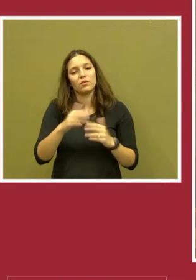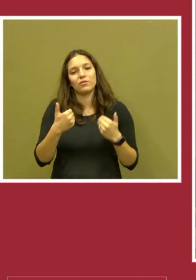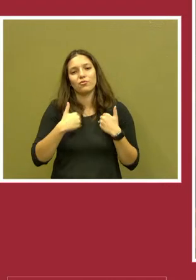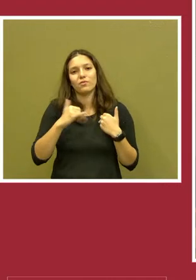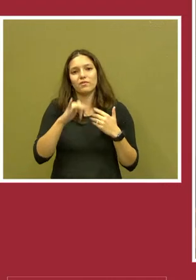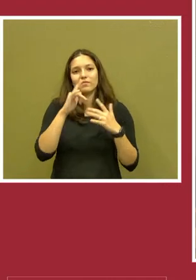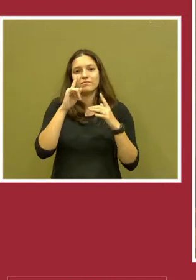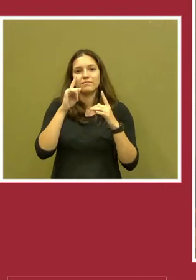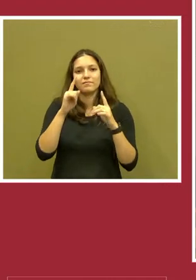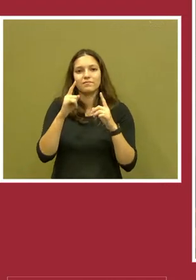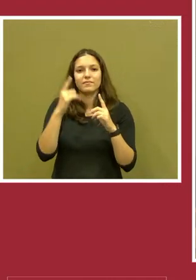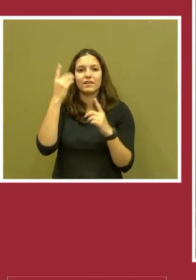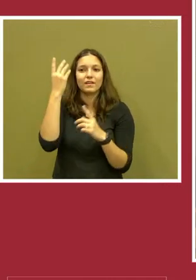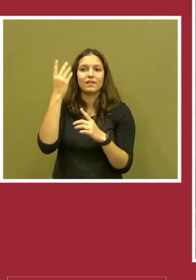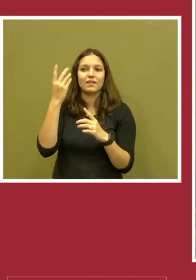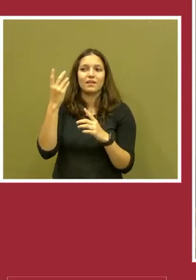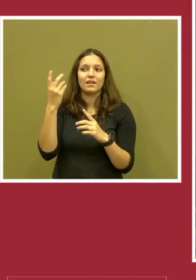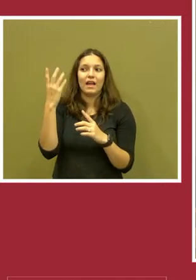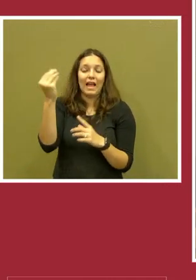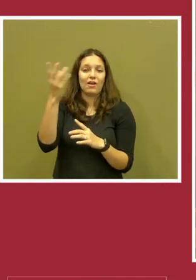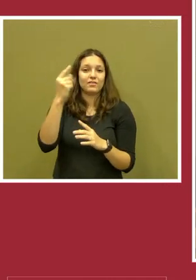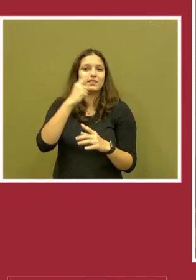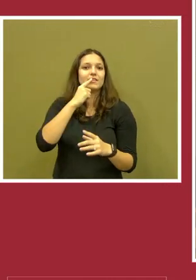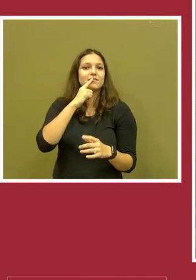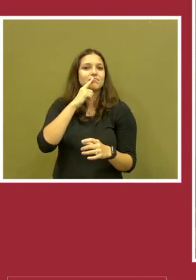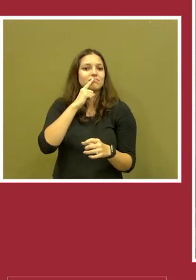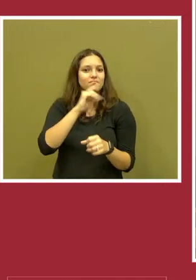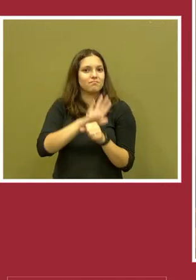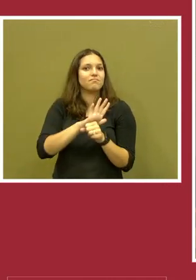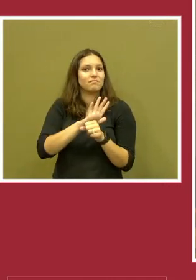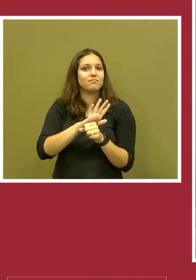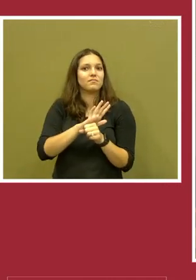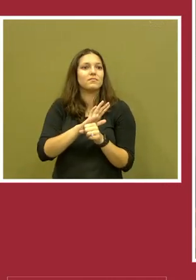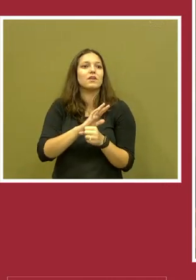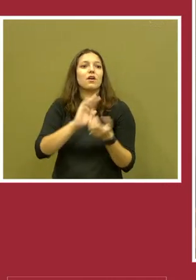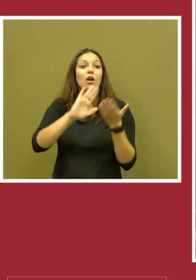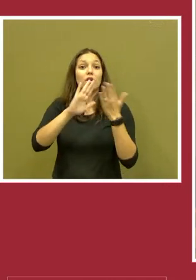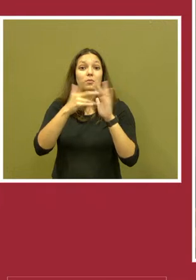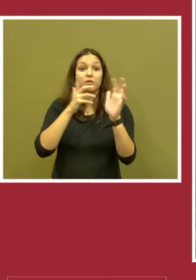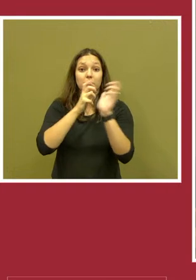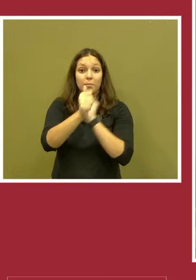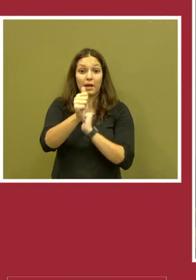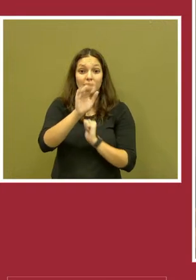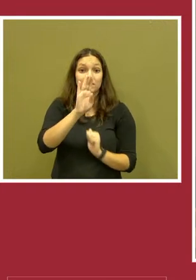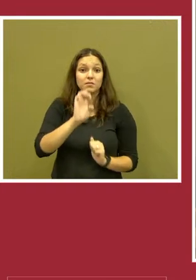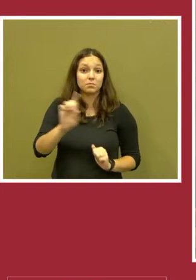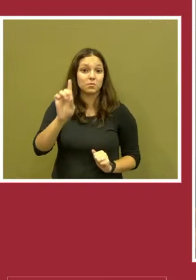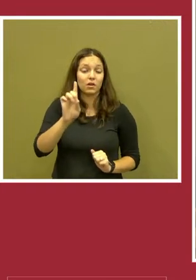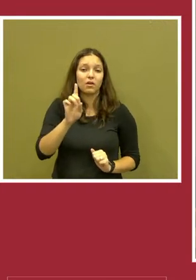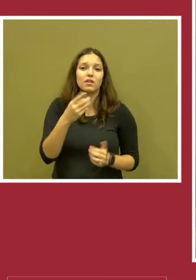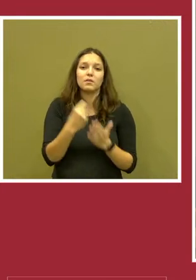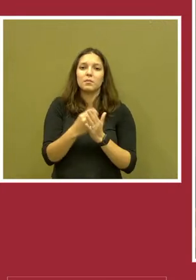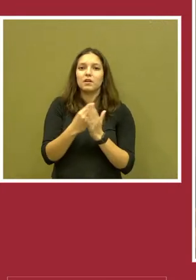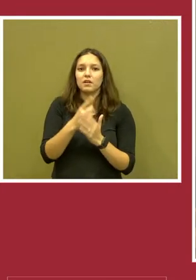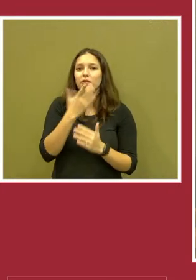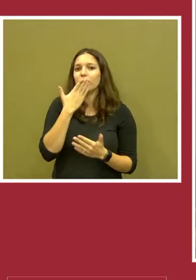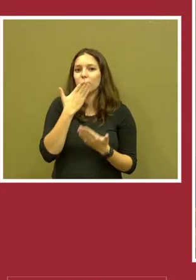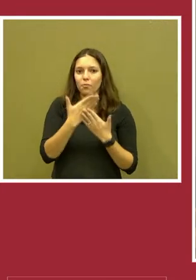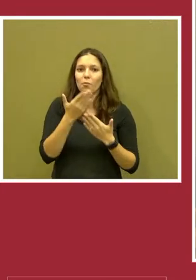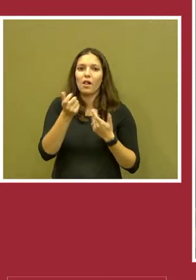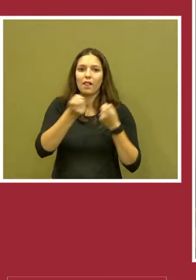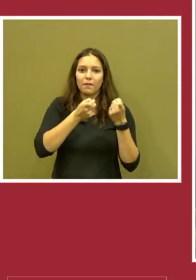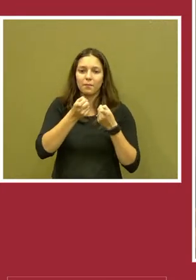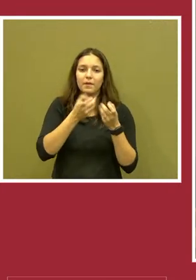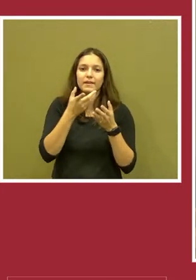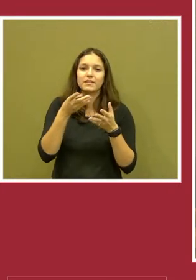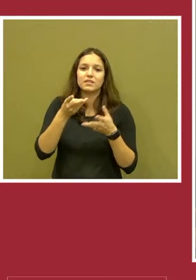that objective external assurance that when our community passes a bond, the money is really well managed and spent